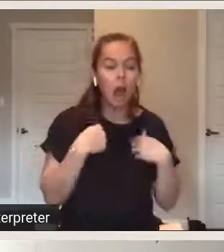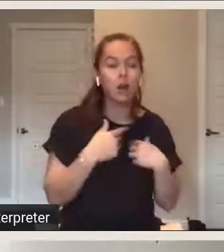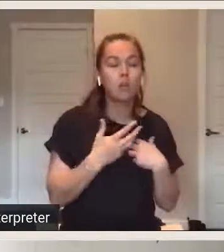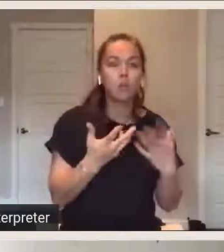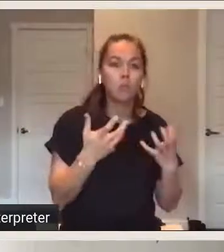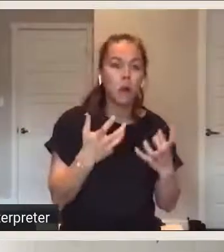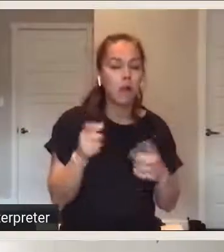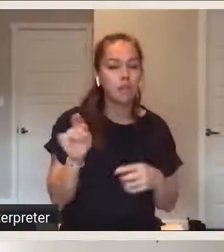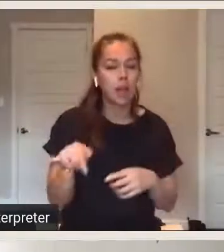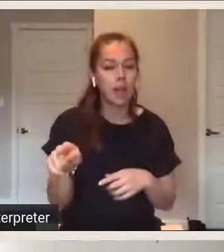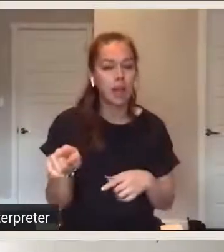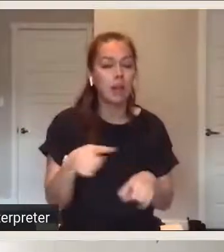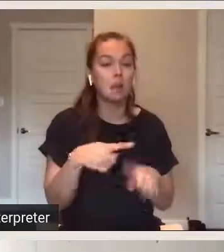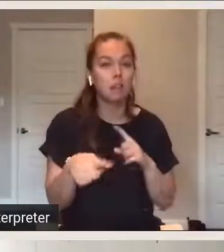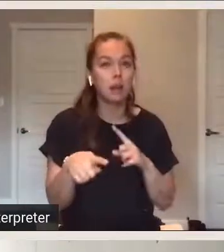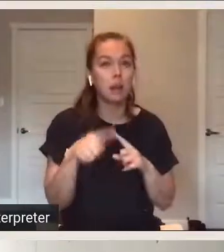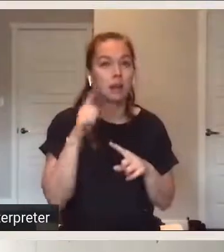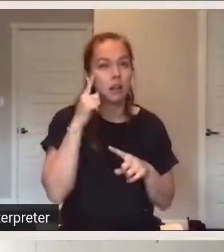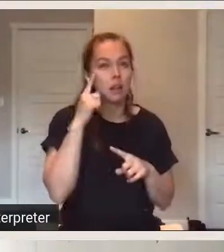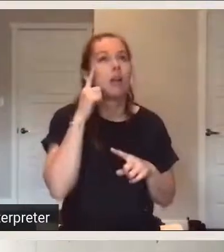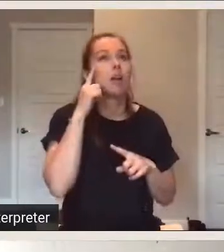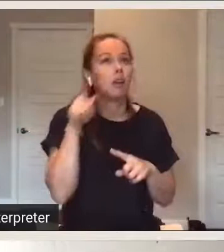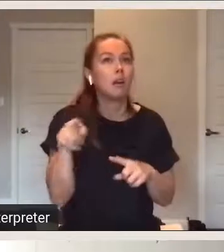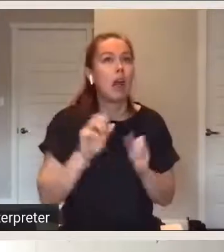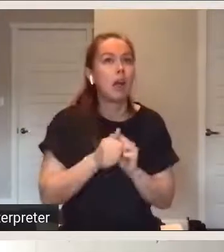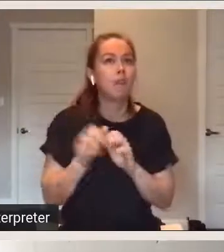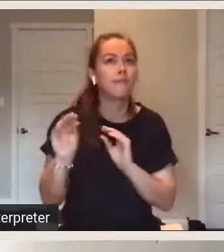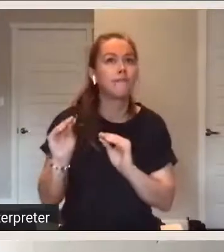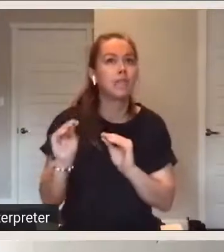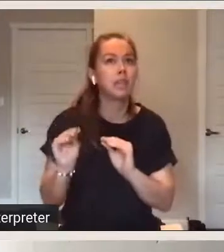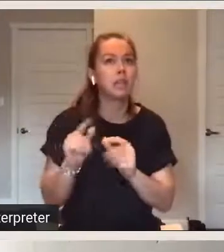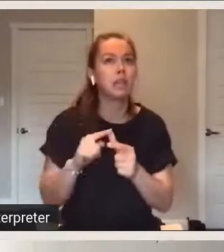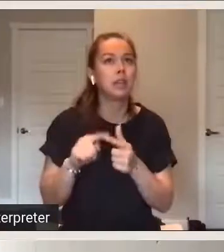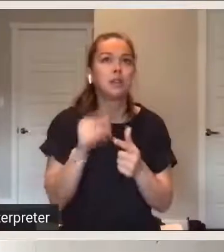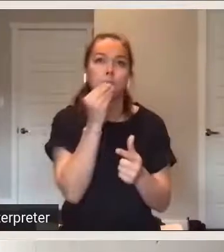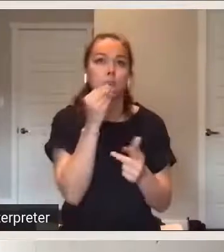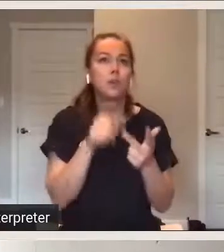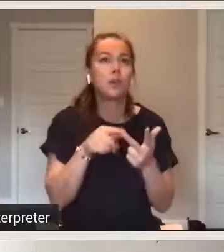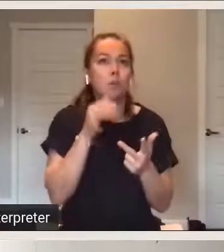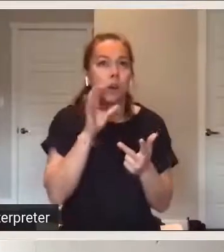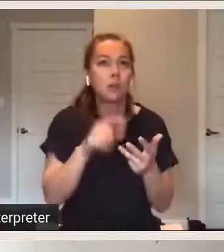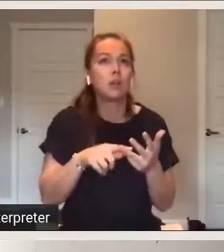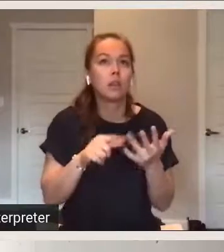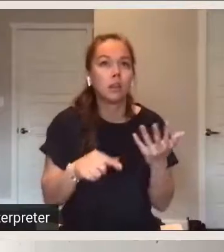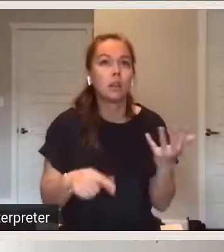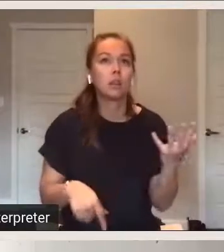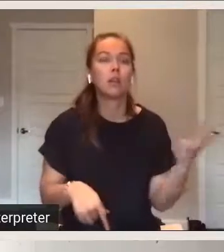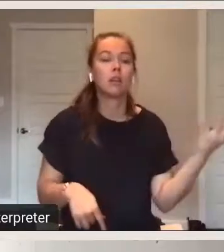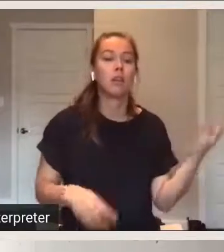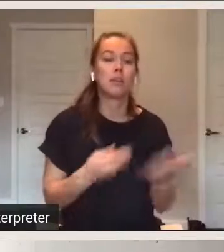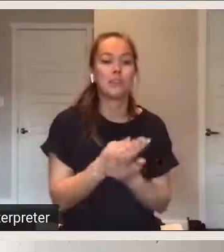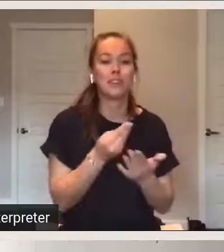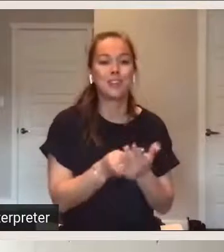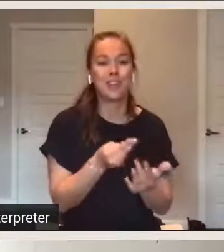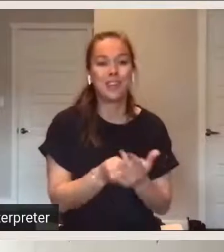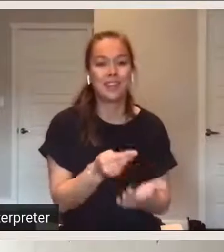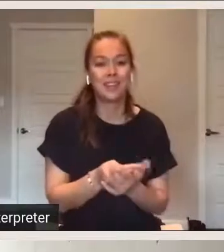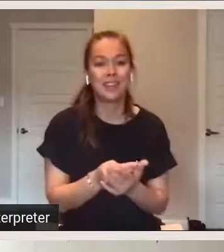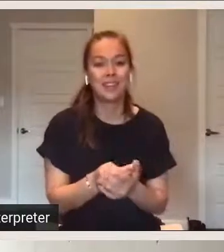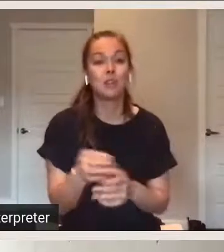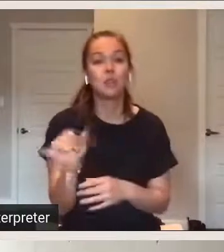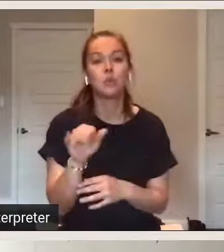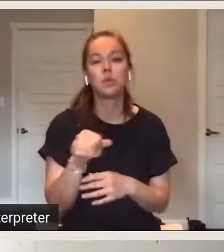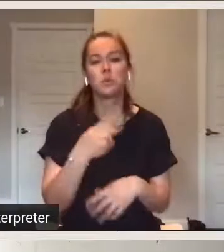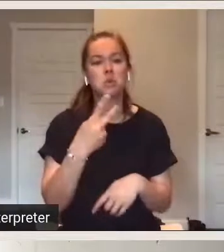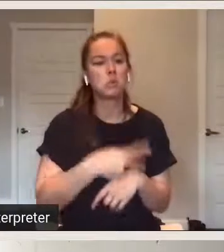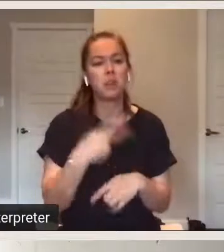coordinated? And we had like, two short days, so I thought, yeah, so maybe that's the only thing I think I